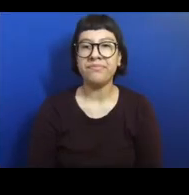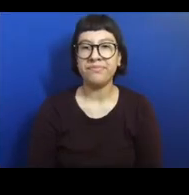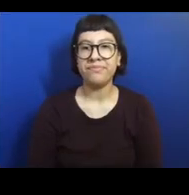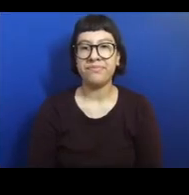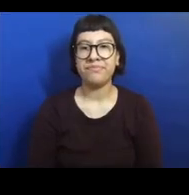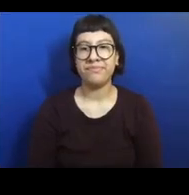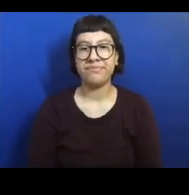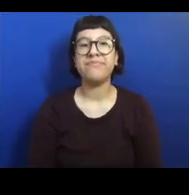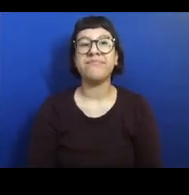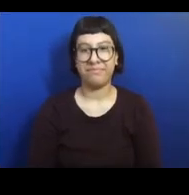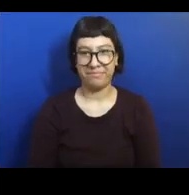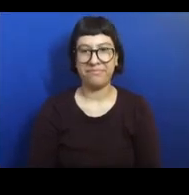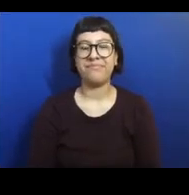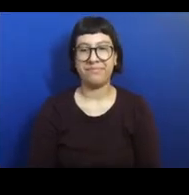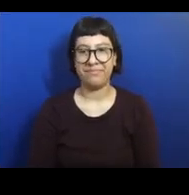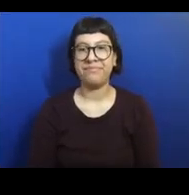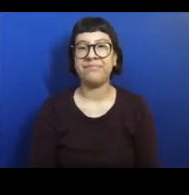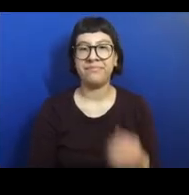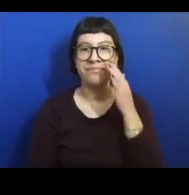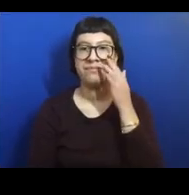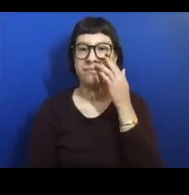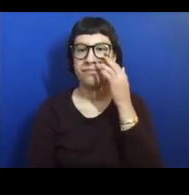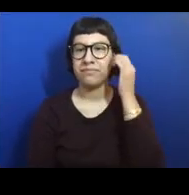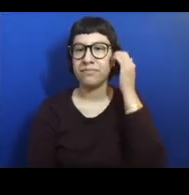my screen.